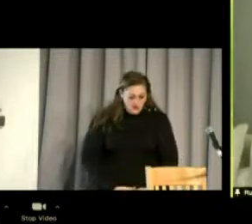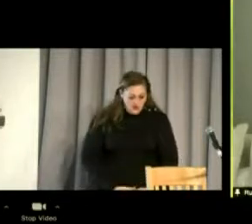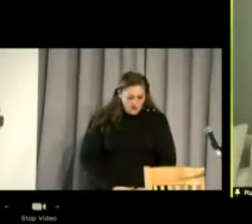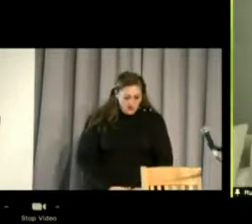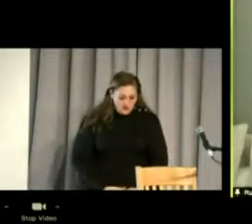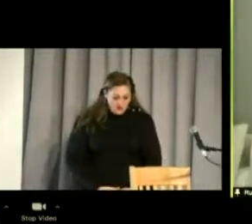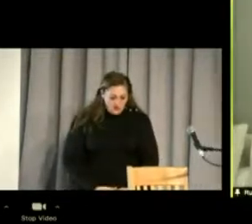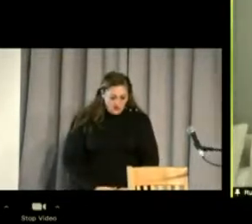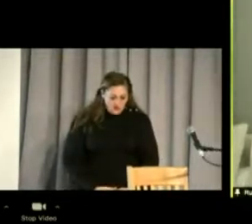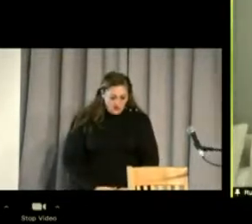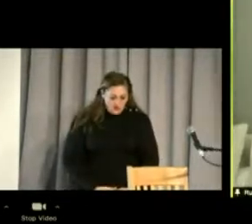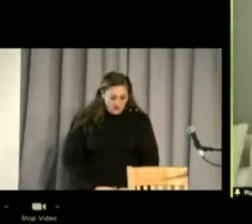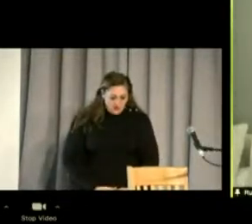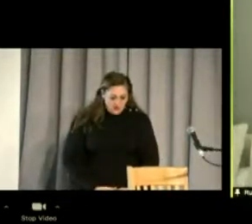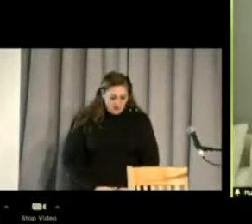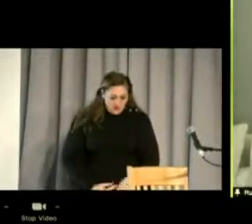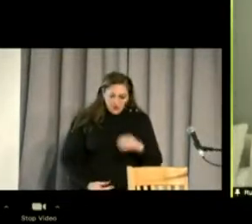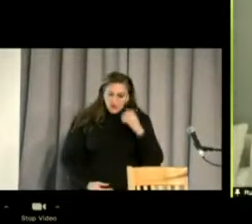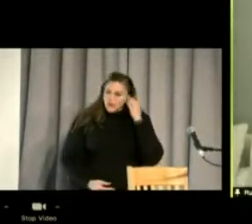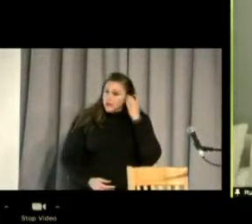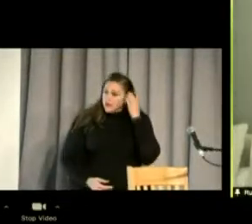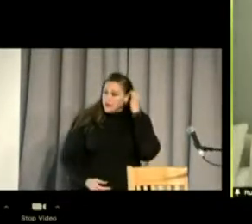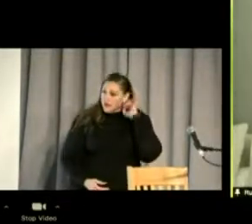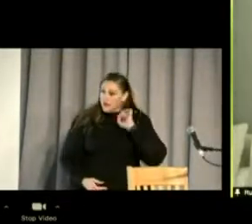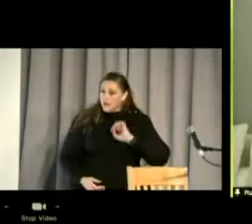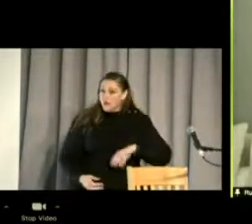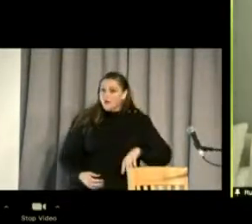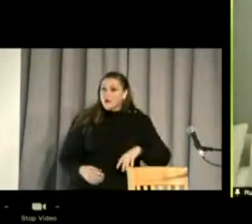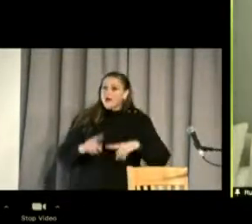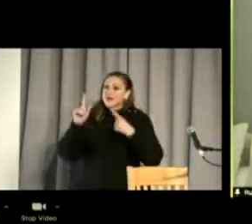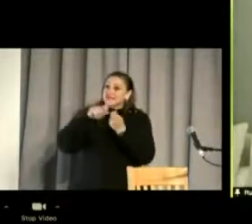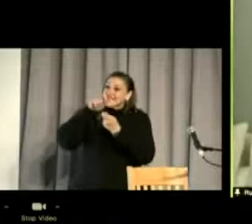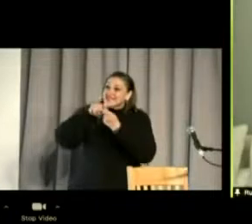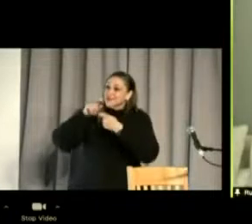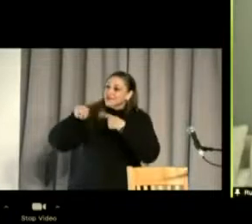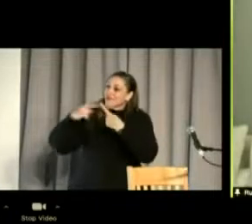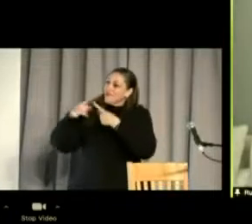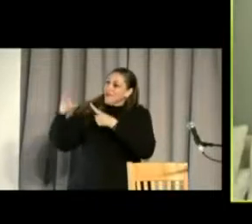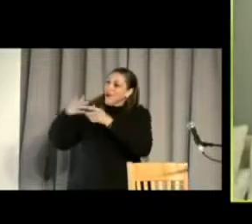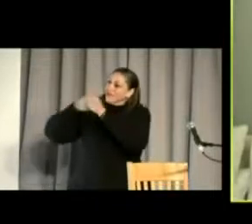is around the issue of the 3 decades of leadership.